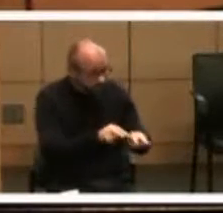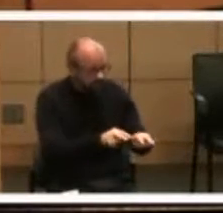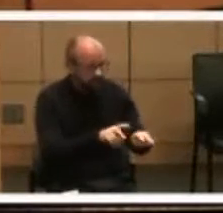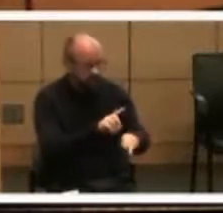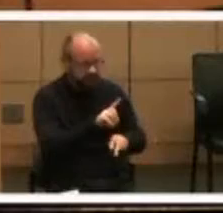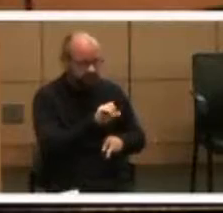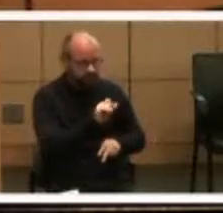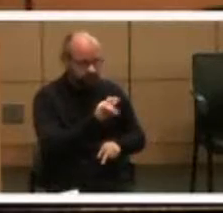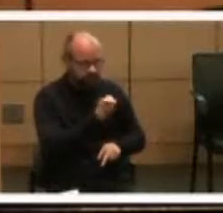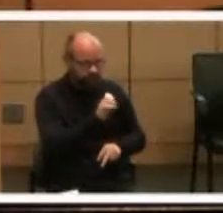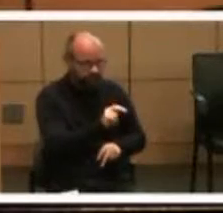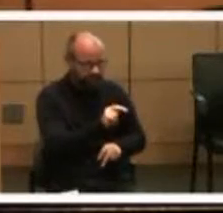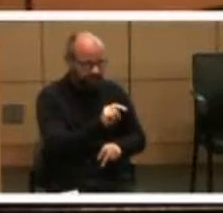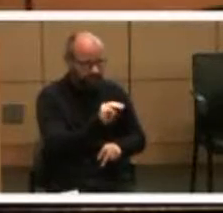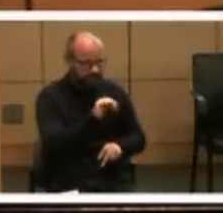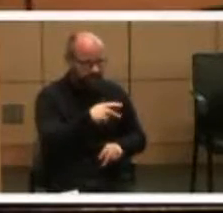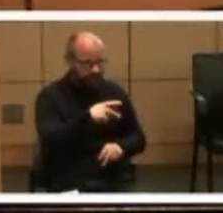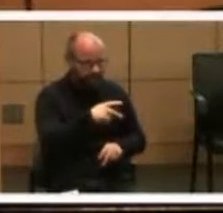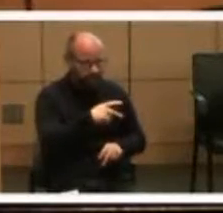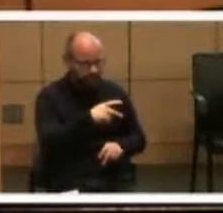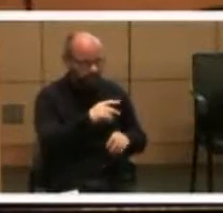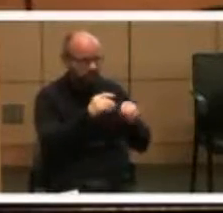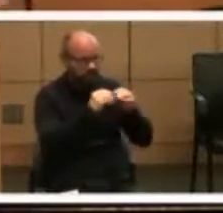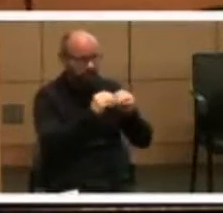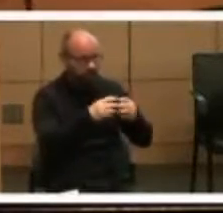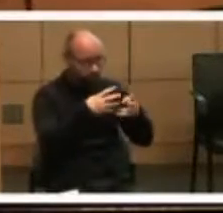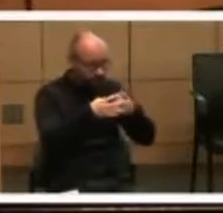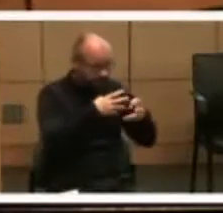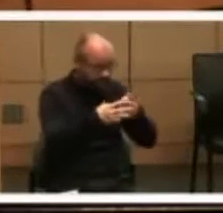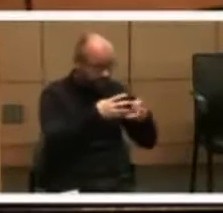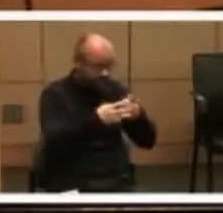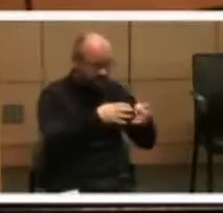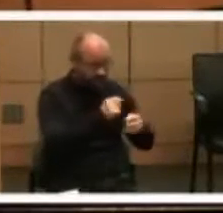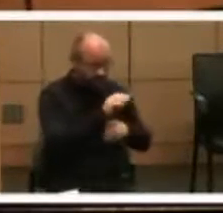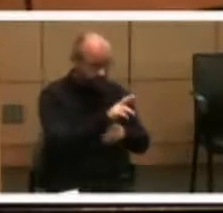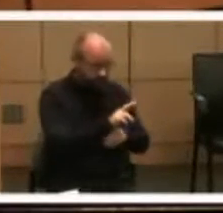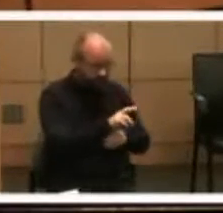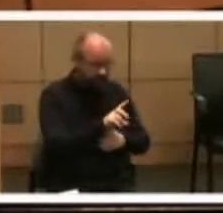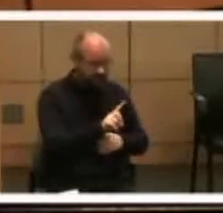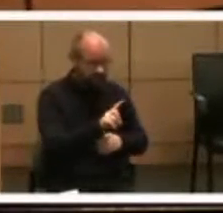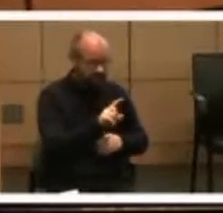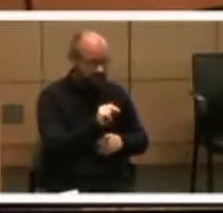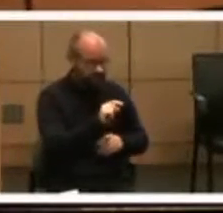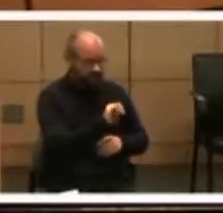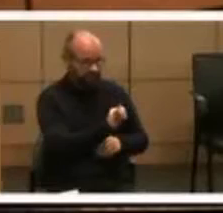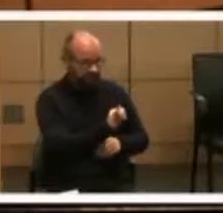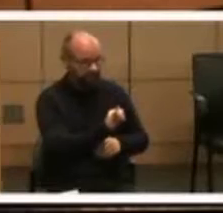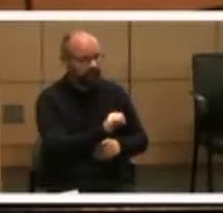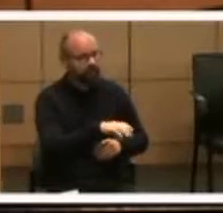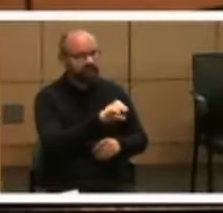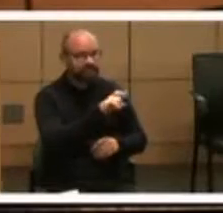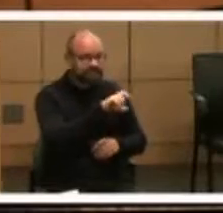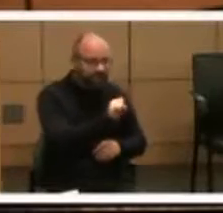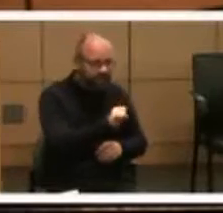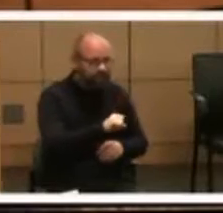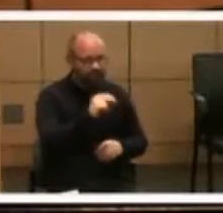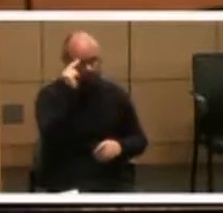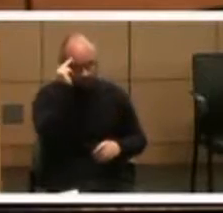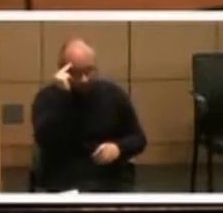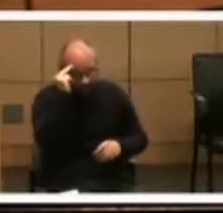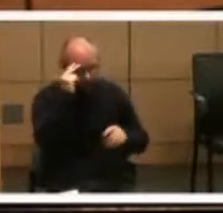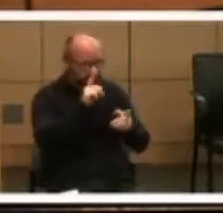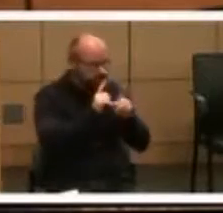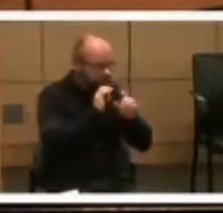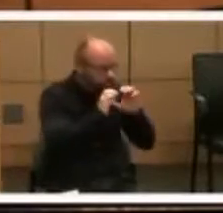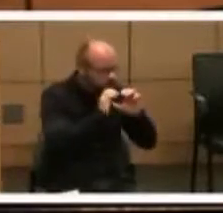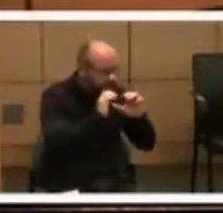matter tracts of the brain. So we have the cortex, the gray matter, which has all of the cells and the neurons that talk to each other. And the white matter